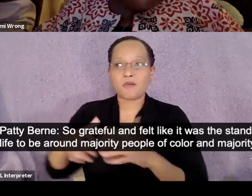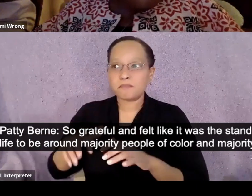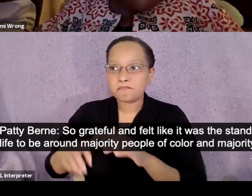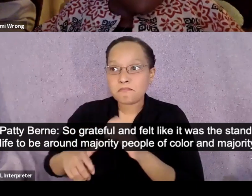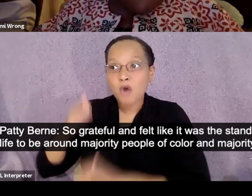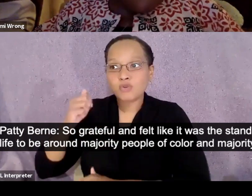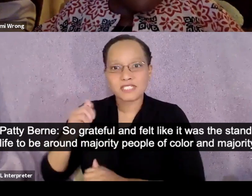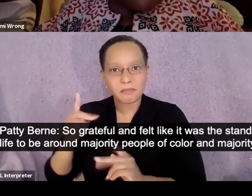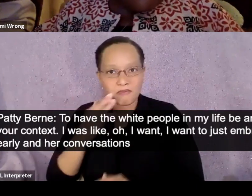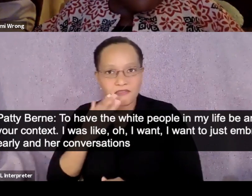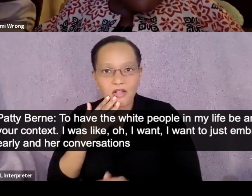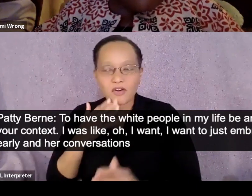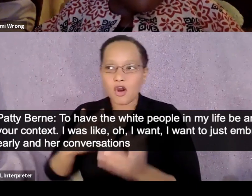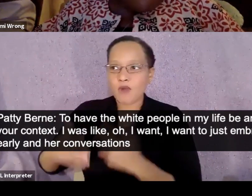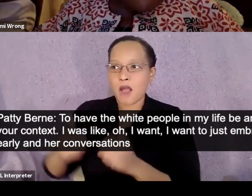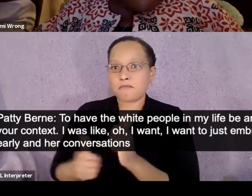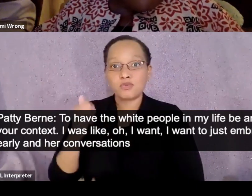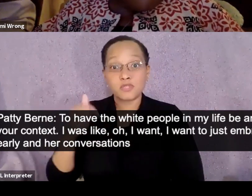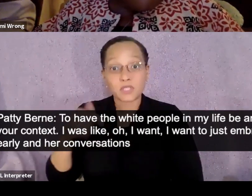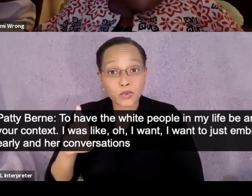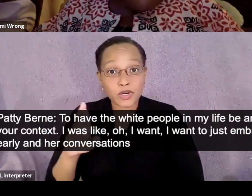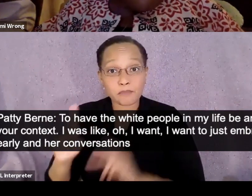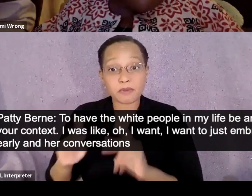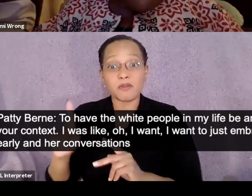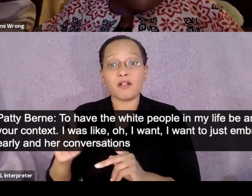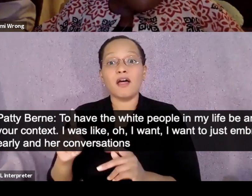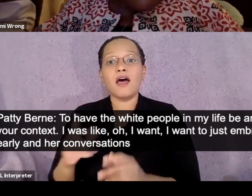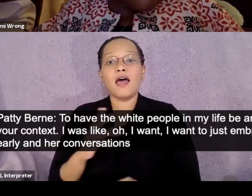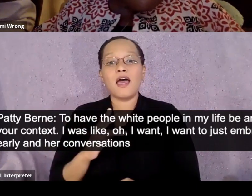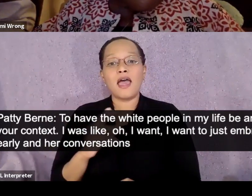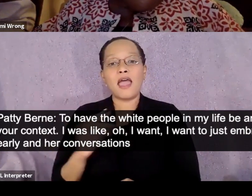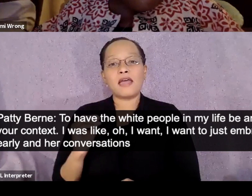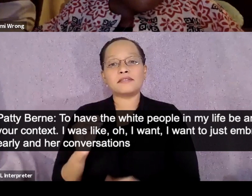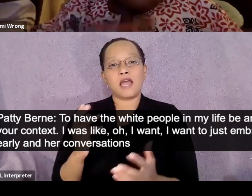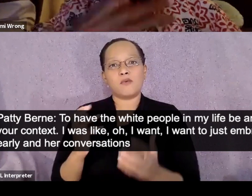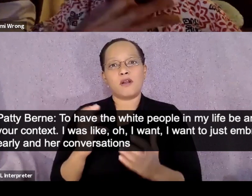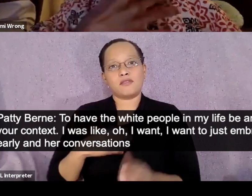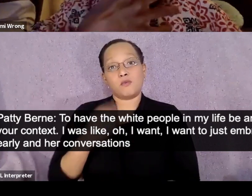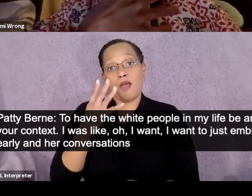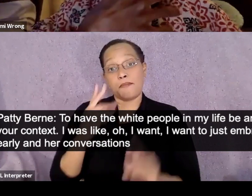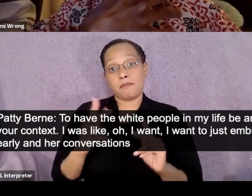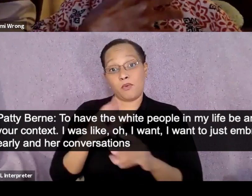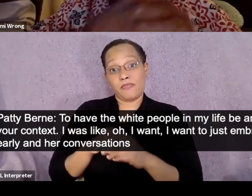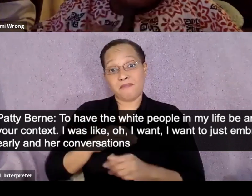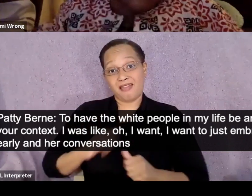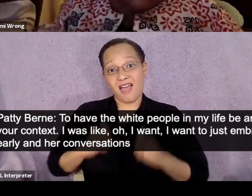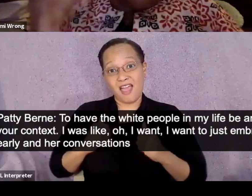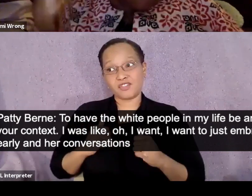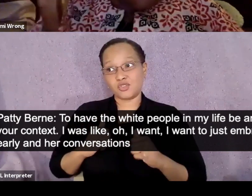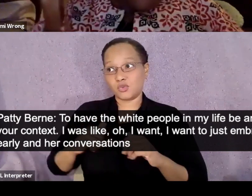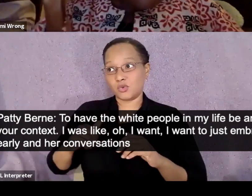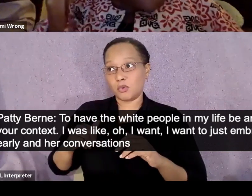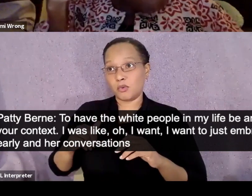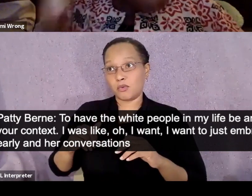then to have the white people in my life be anti-racist, like